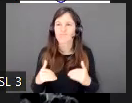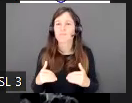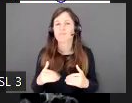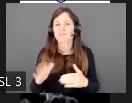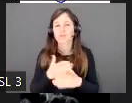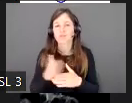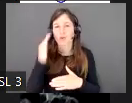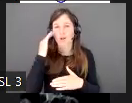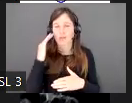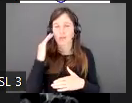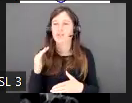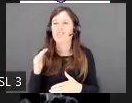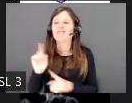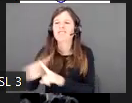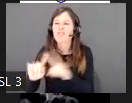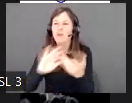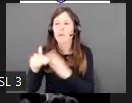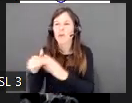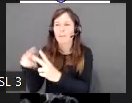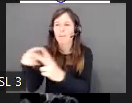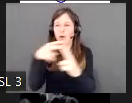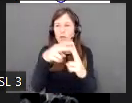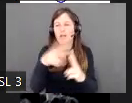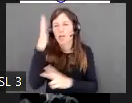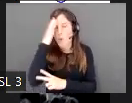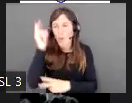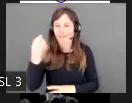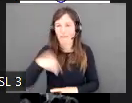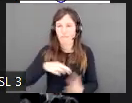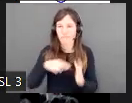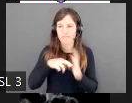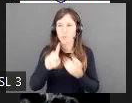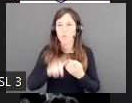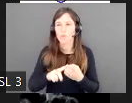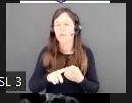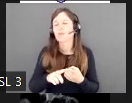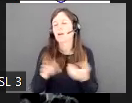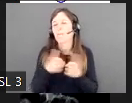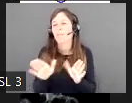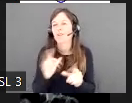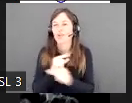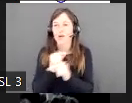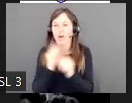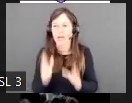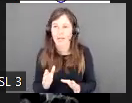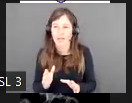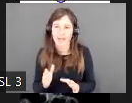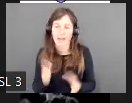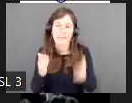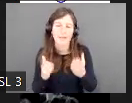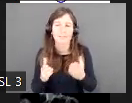care partner will know if we're making a referral to the public guardian. There might be a situation where it's a consent capacity board